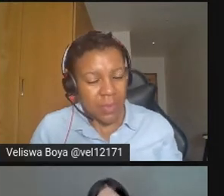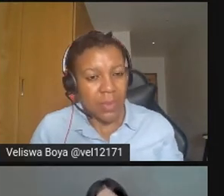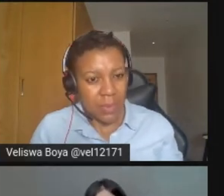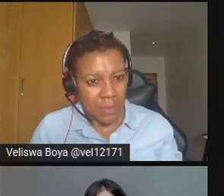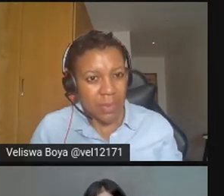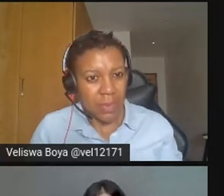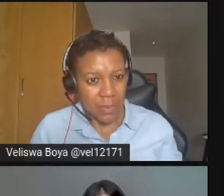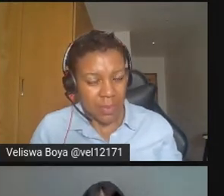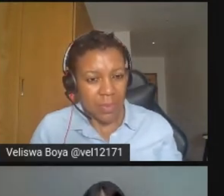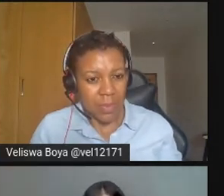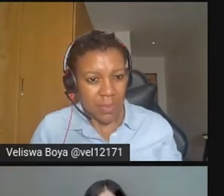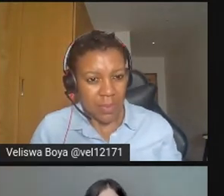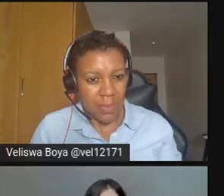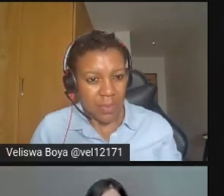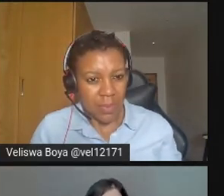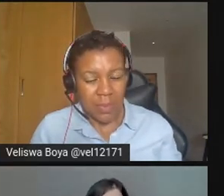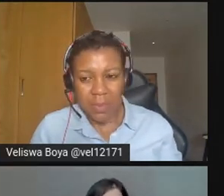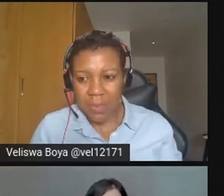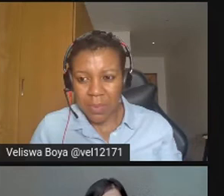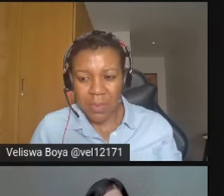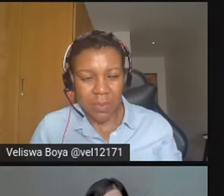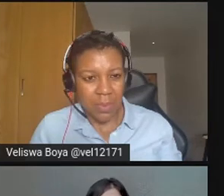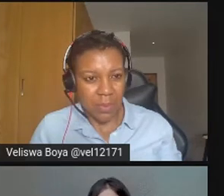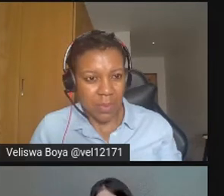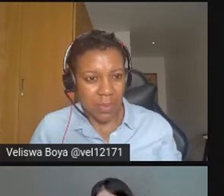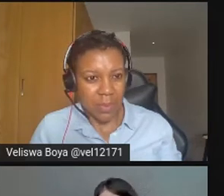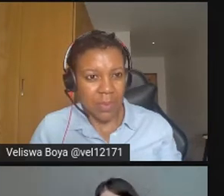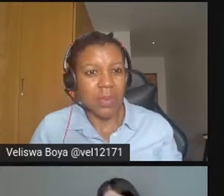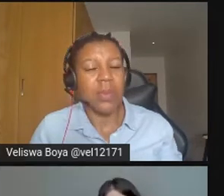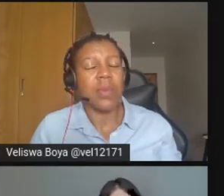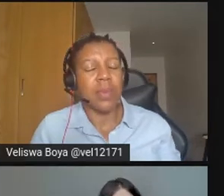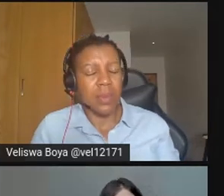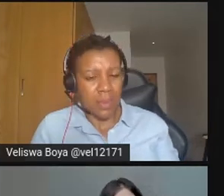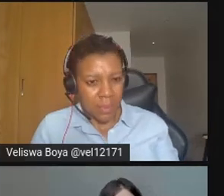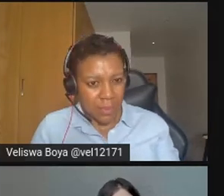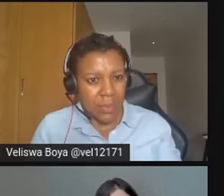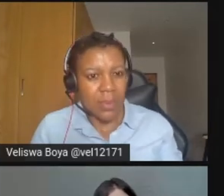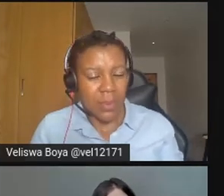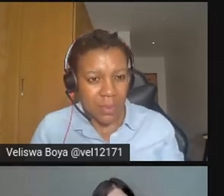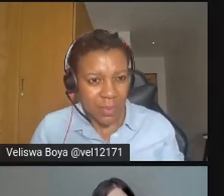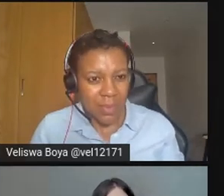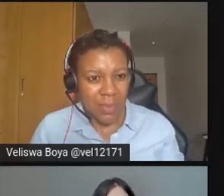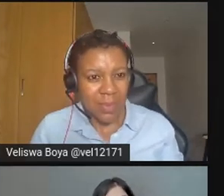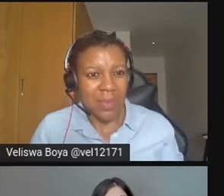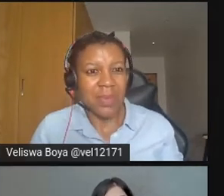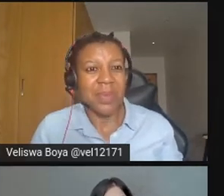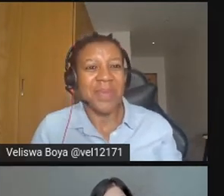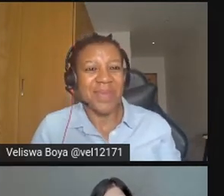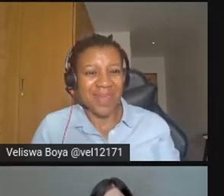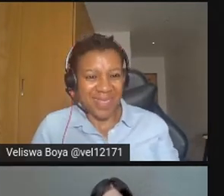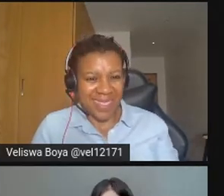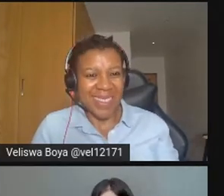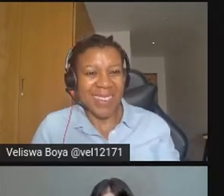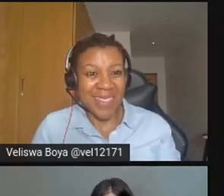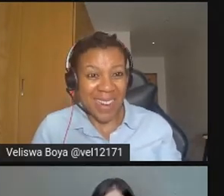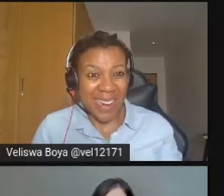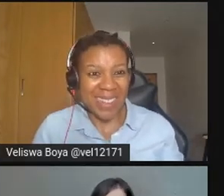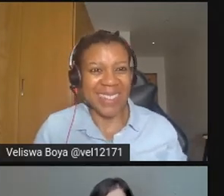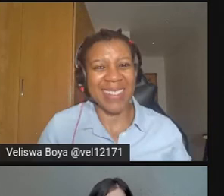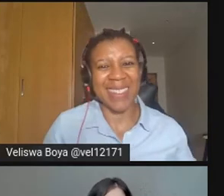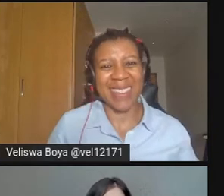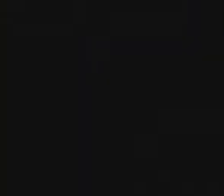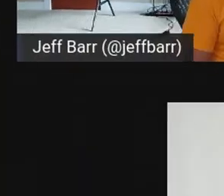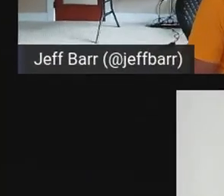steps to take. And I'm going to let Larry cover those steps to take before we bring the RAF for installation.